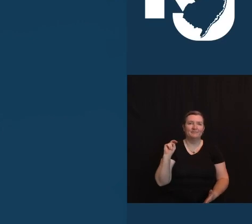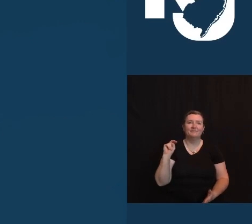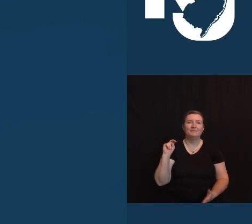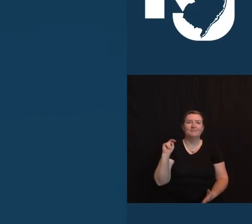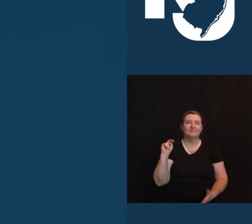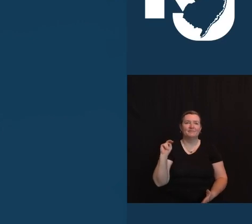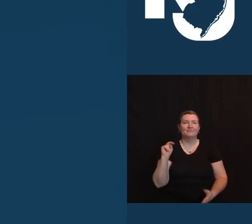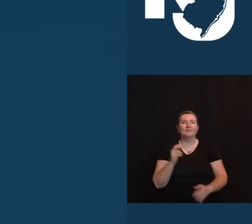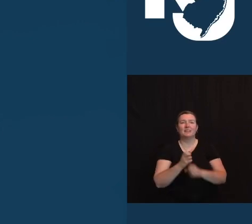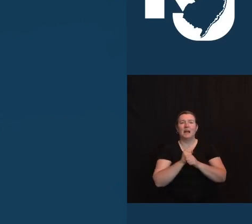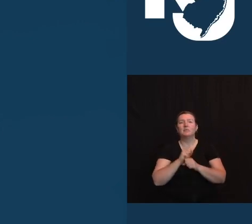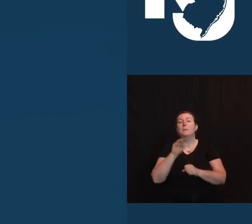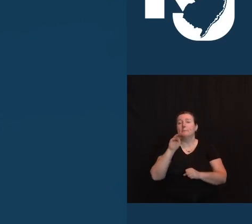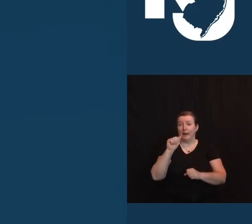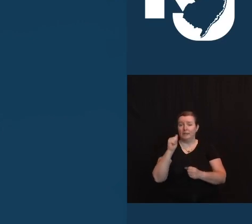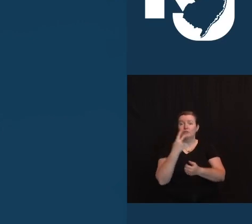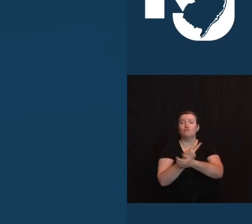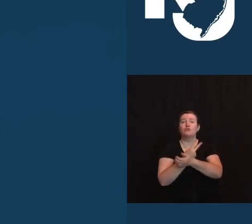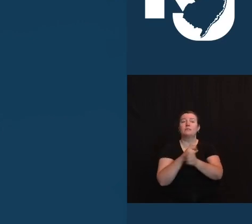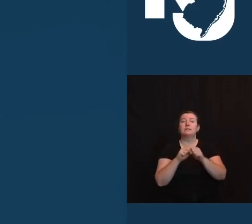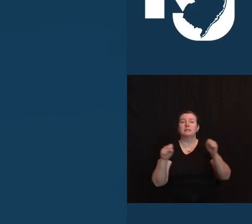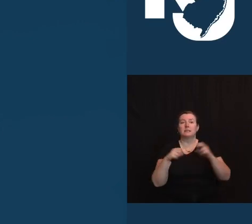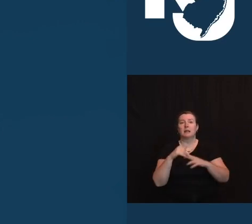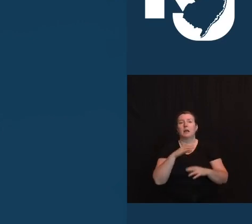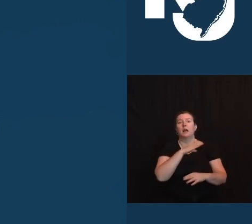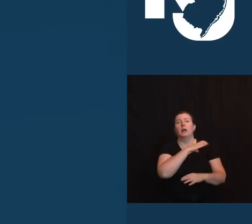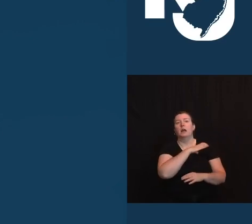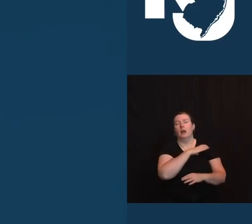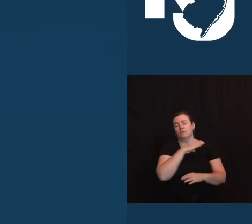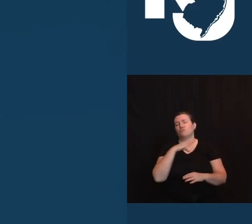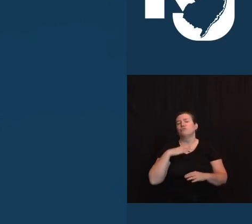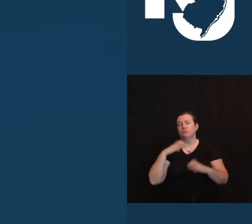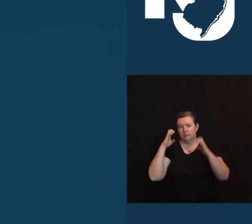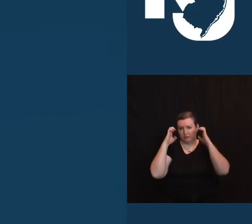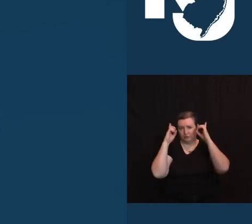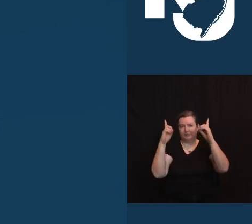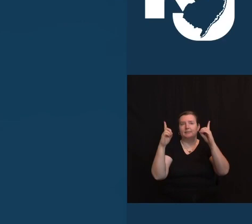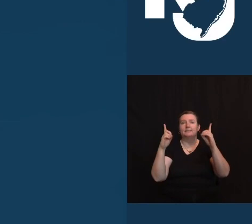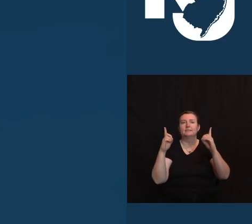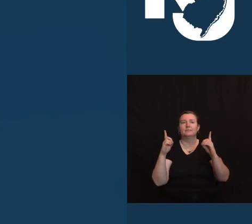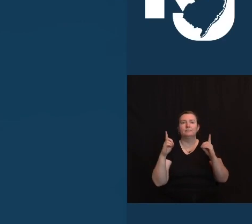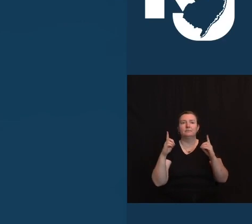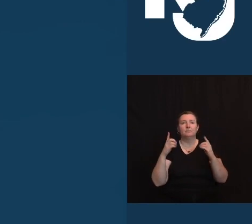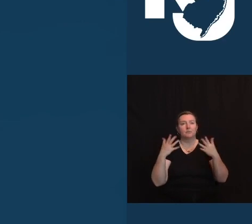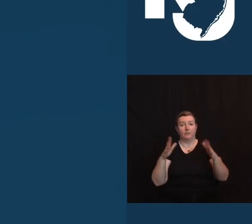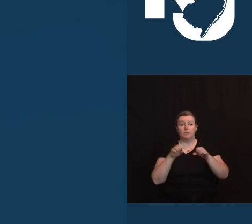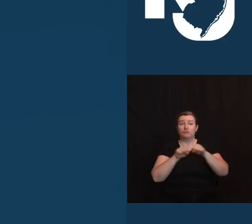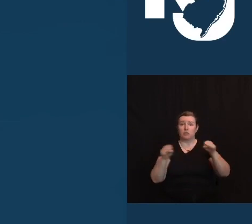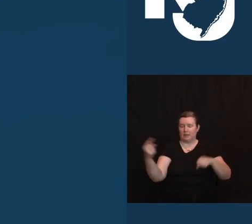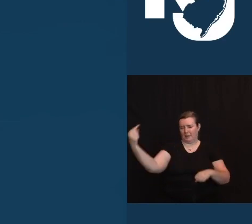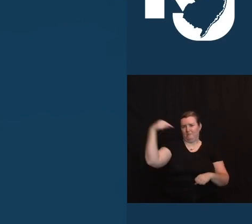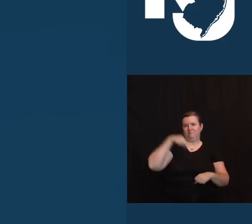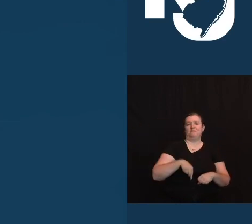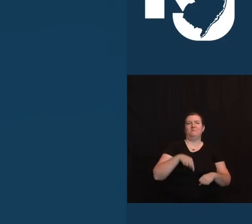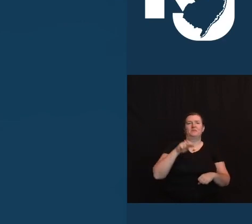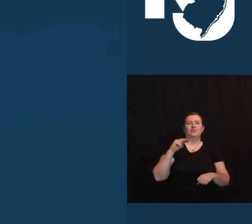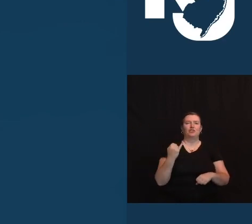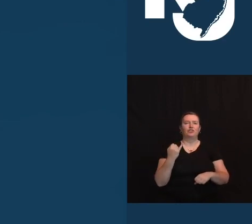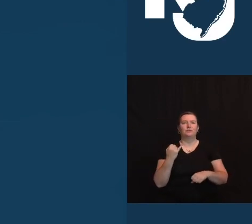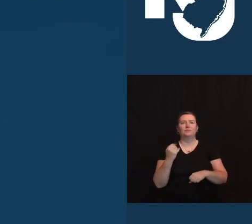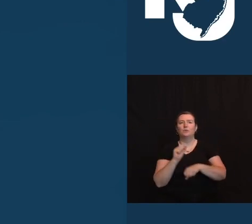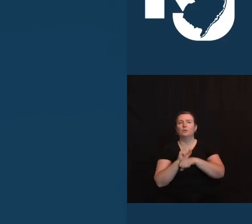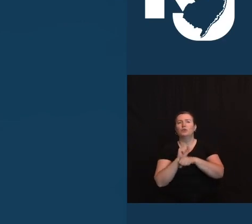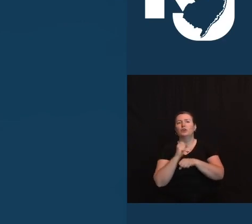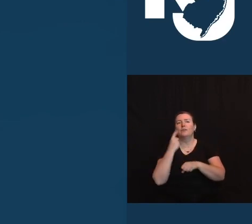Christian education. With her degrees in hand, she came to New Jersey to work as a youth director at the Patterson